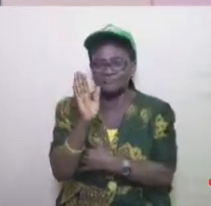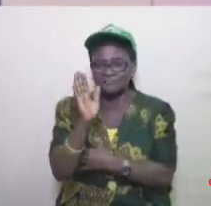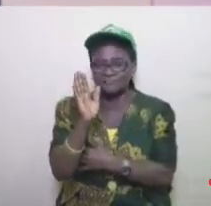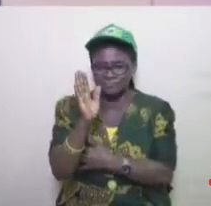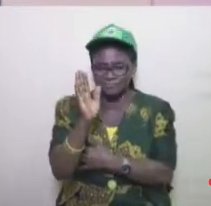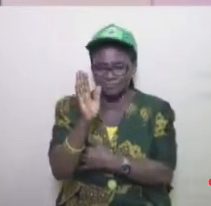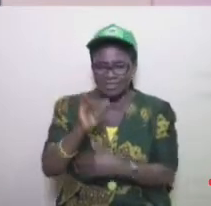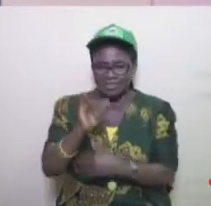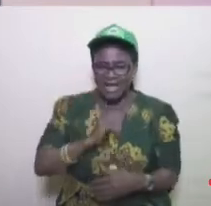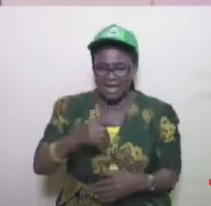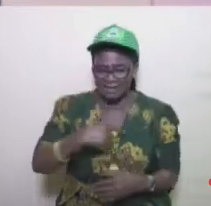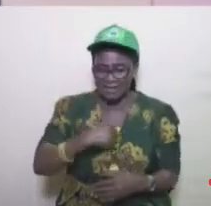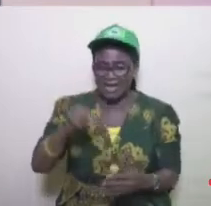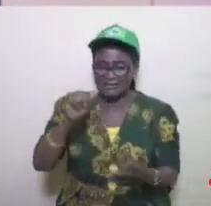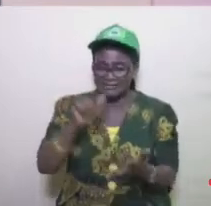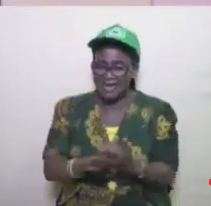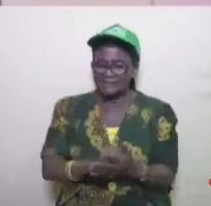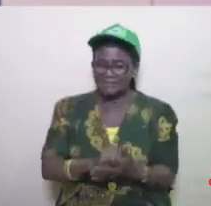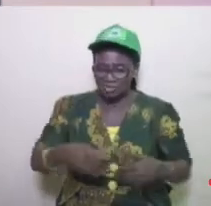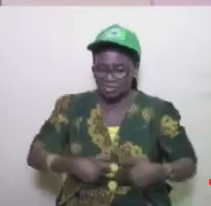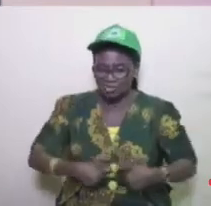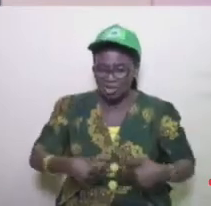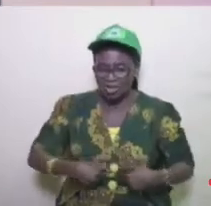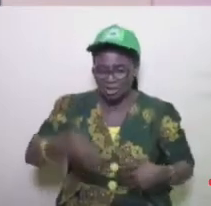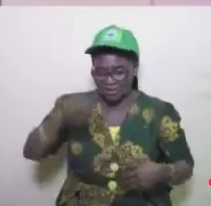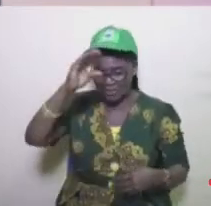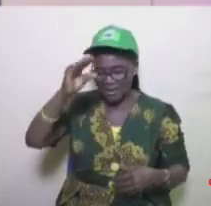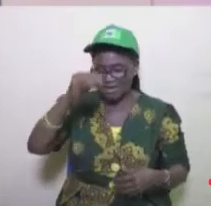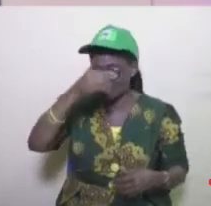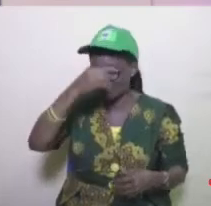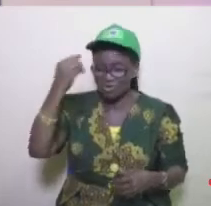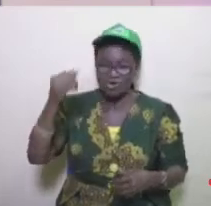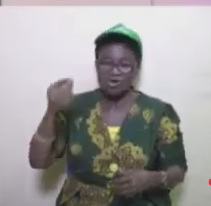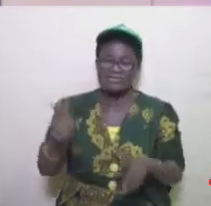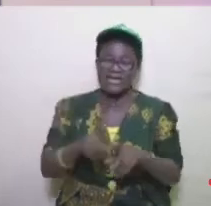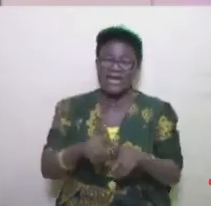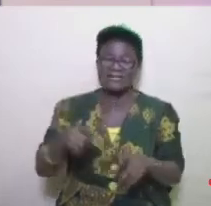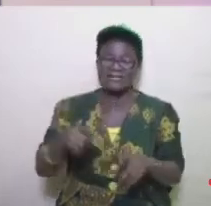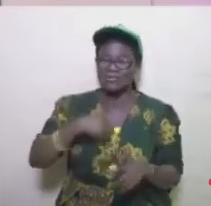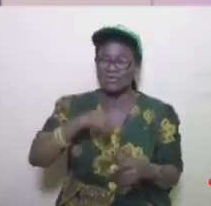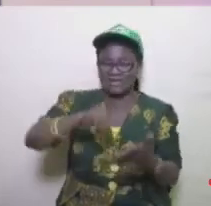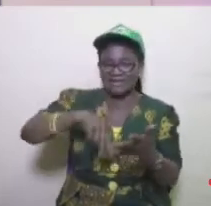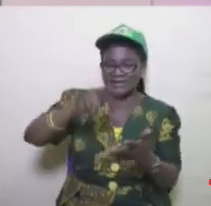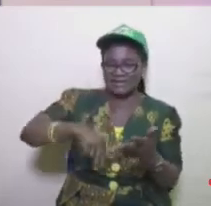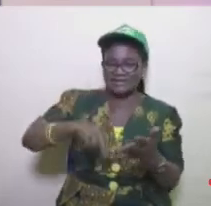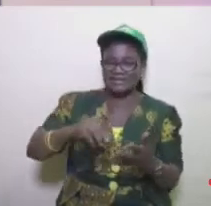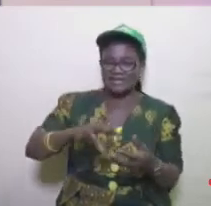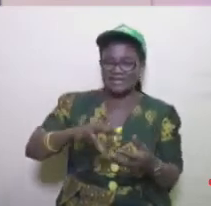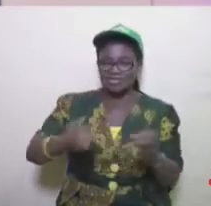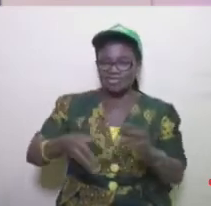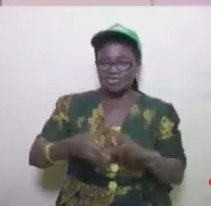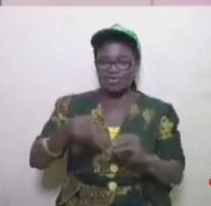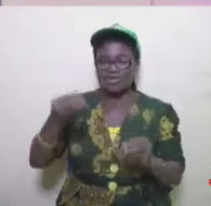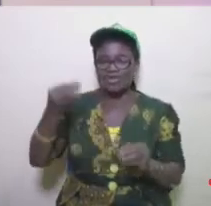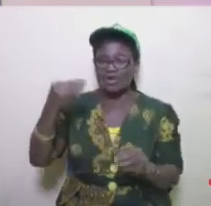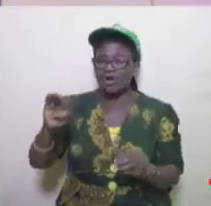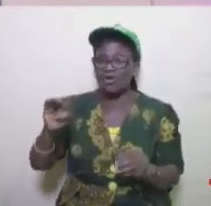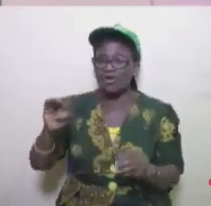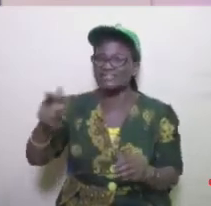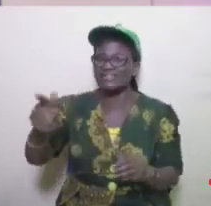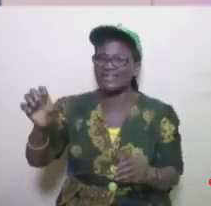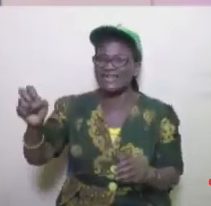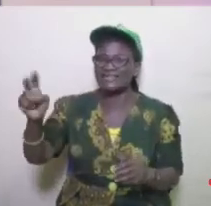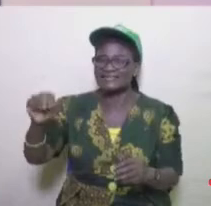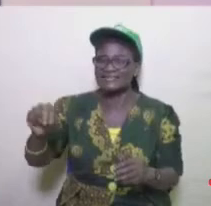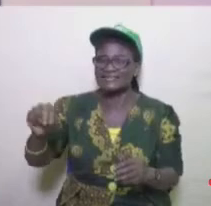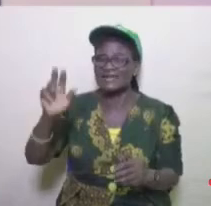I like that young man, because as we read the story in Genesis 39, 7 to 20, Genesis